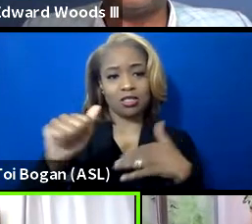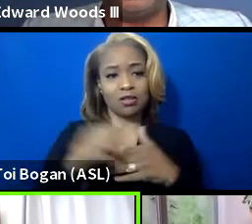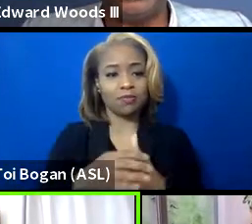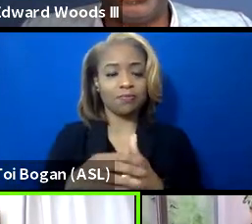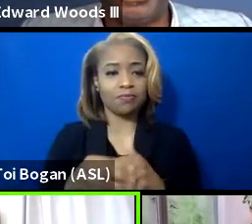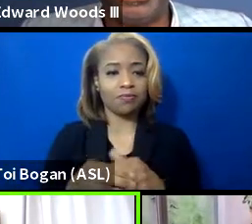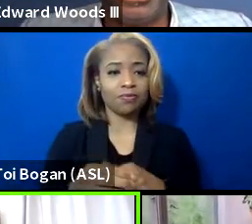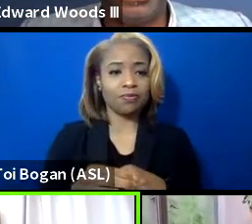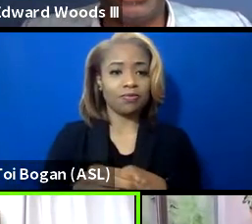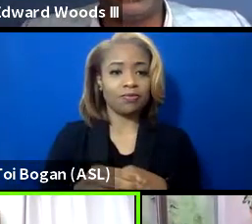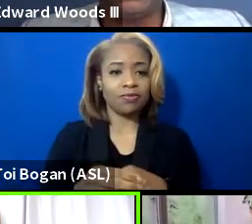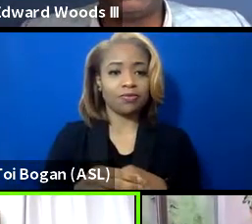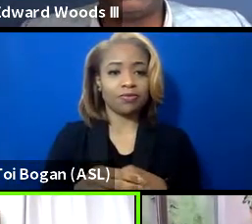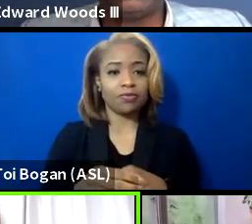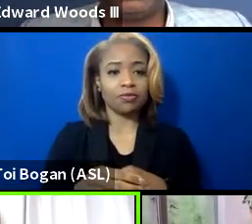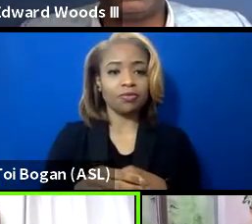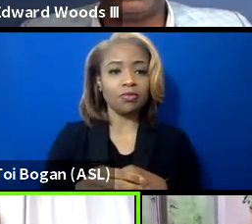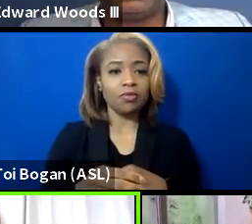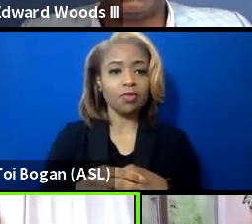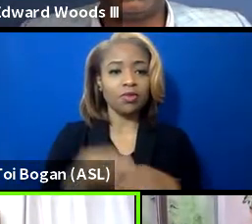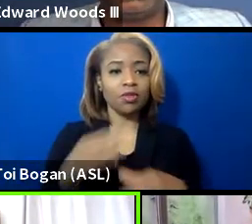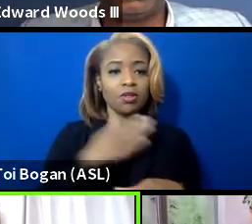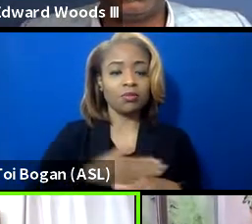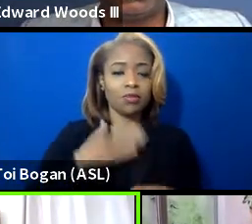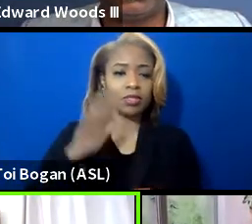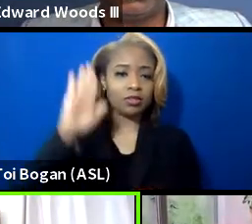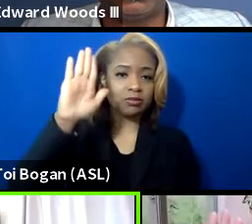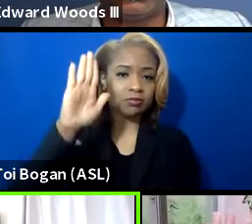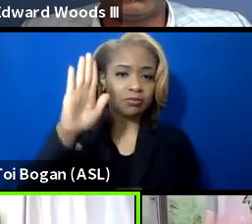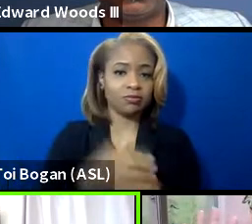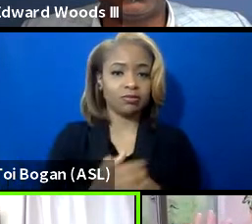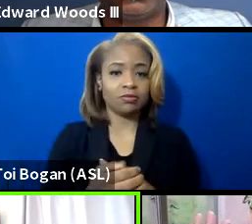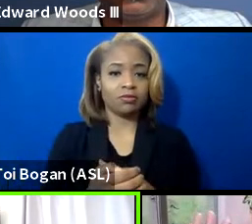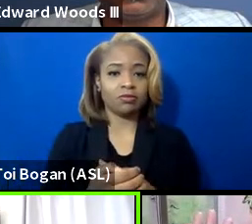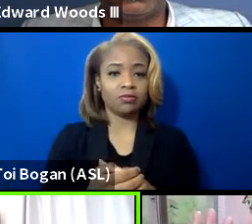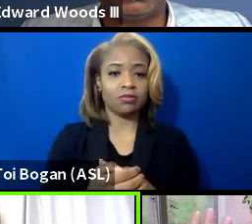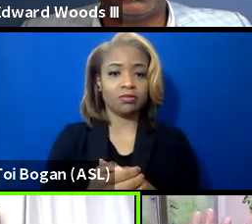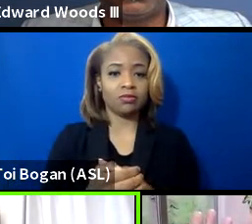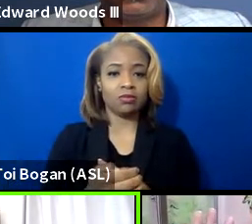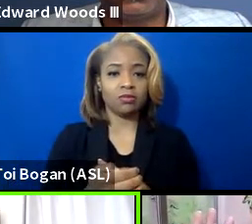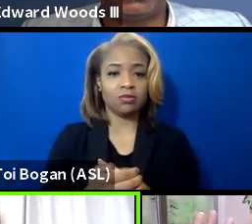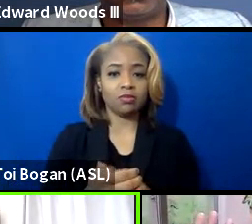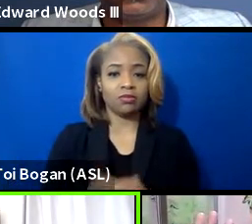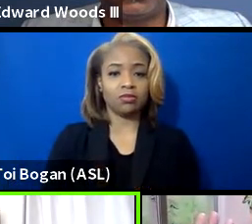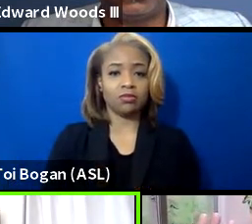apologize. Please indicate with a raised hand.